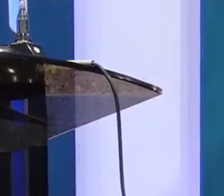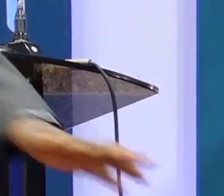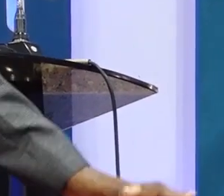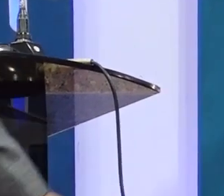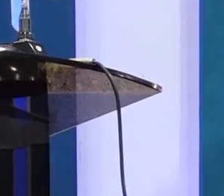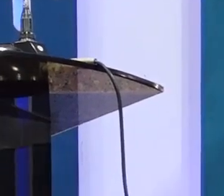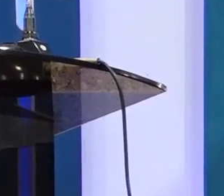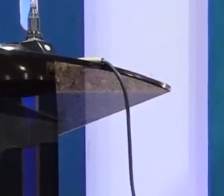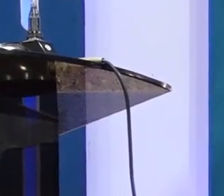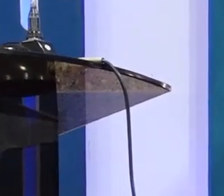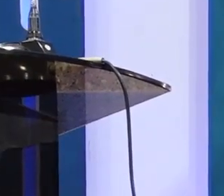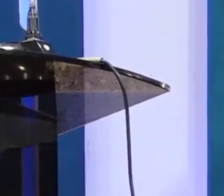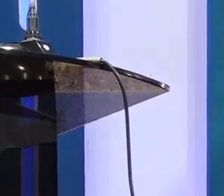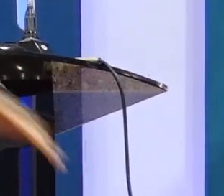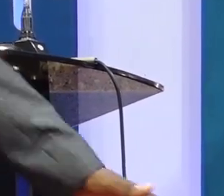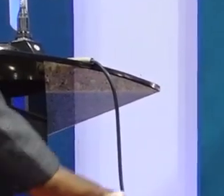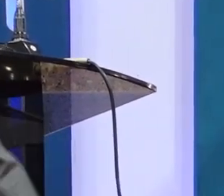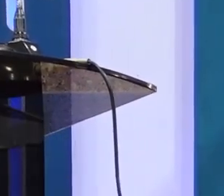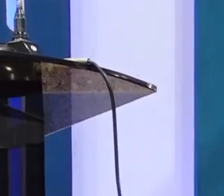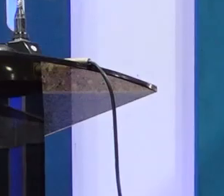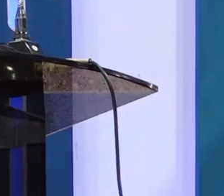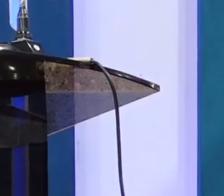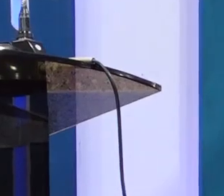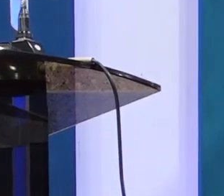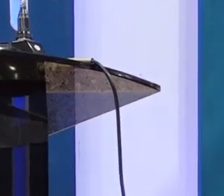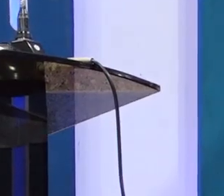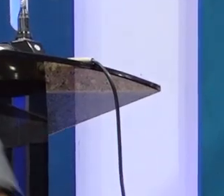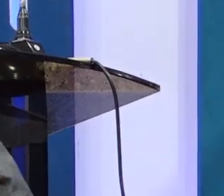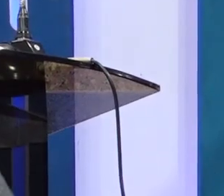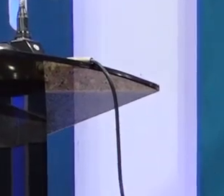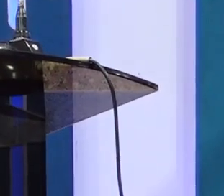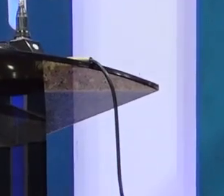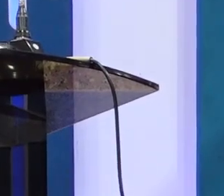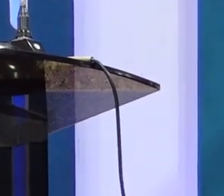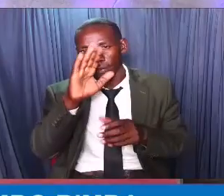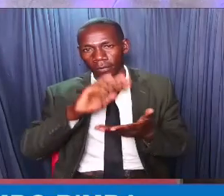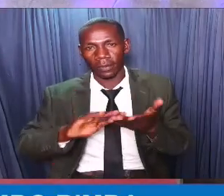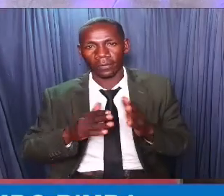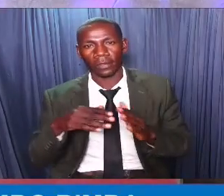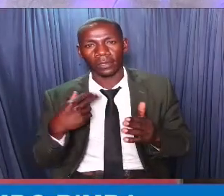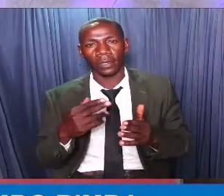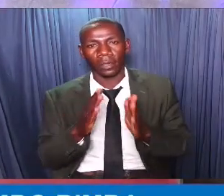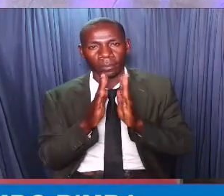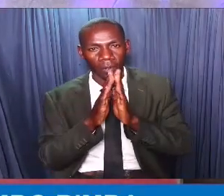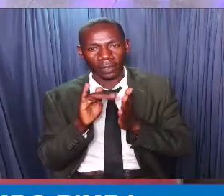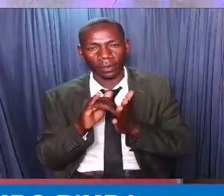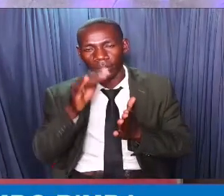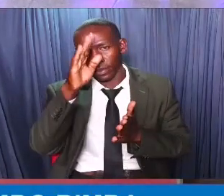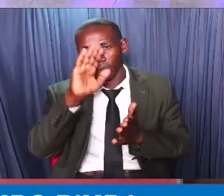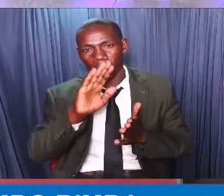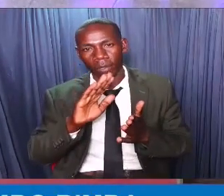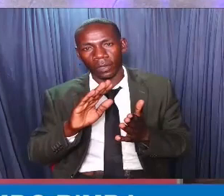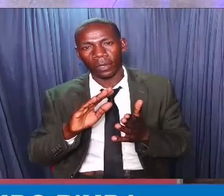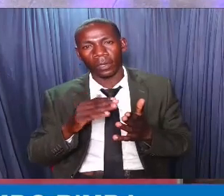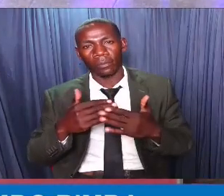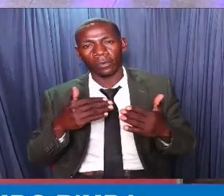hili halifanyiki bure. Because it doesn't happen in vain. Dunia imejaa maovu. The world is full of wickedness. Mungu atusamehe. God to forgive us. Tuombe Mungu. Let's pray to God. Kwa niaba